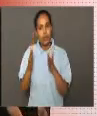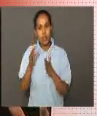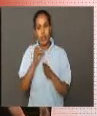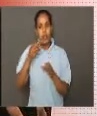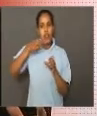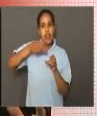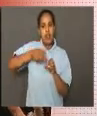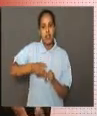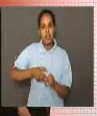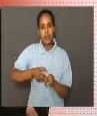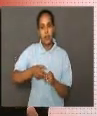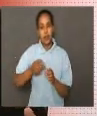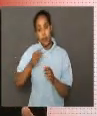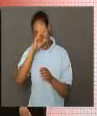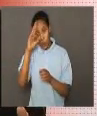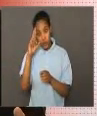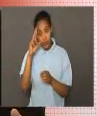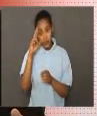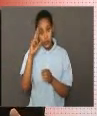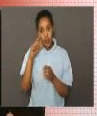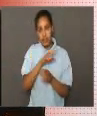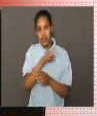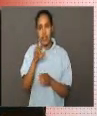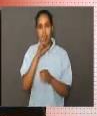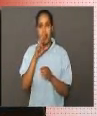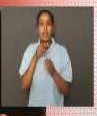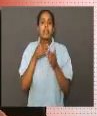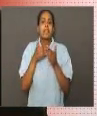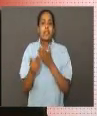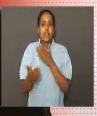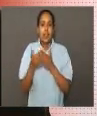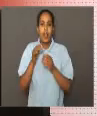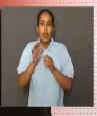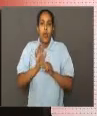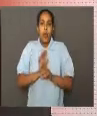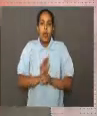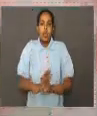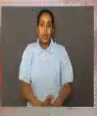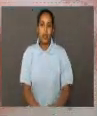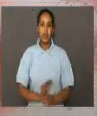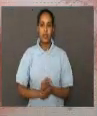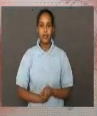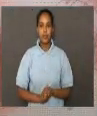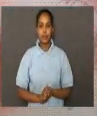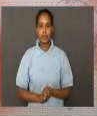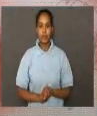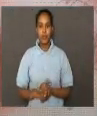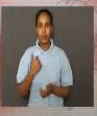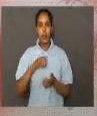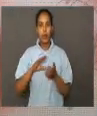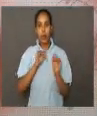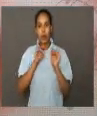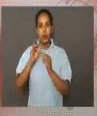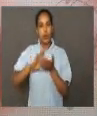of gases because they are easily compressible. We